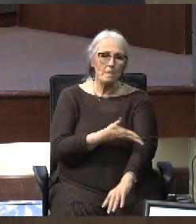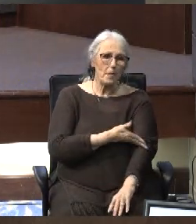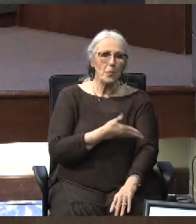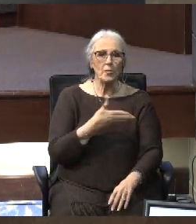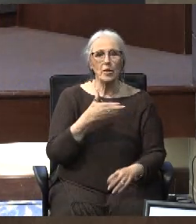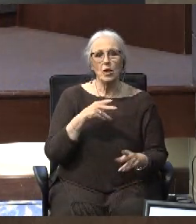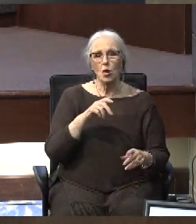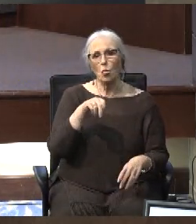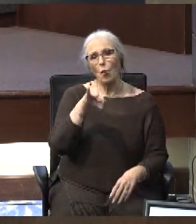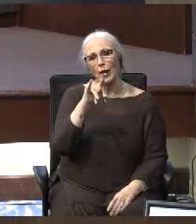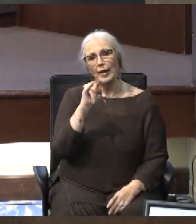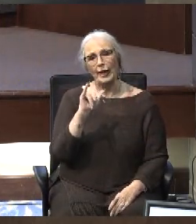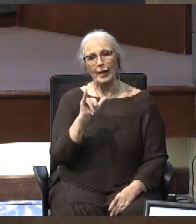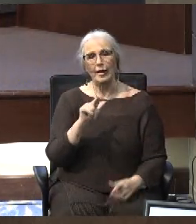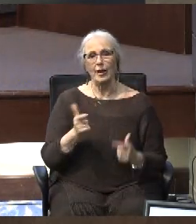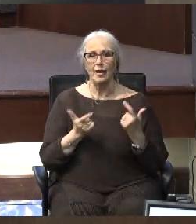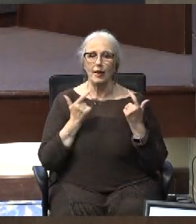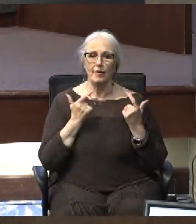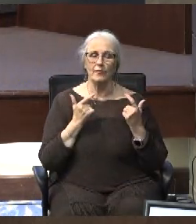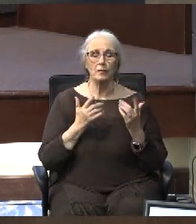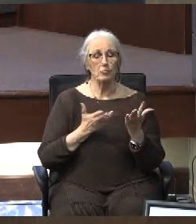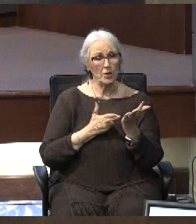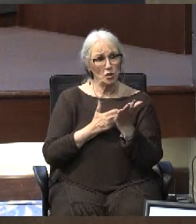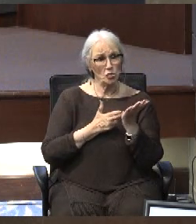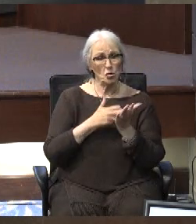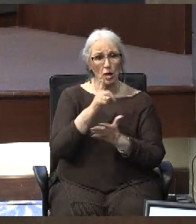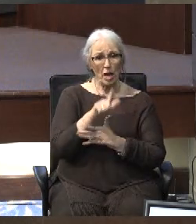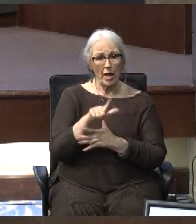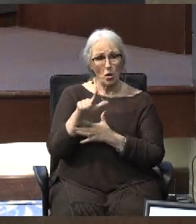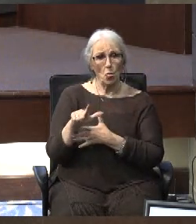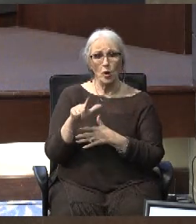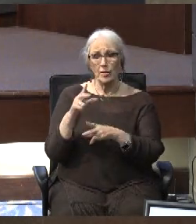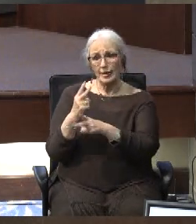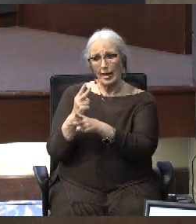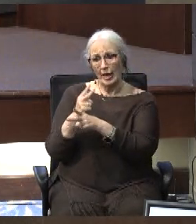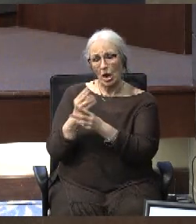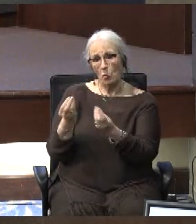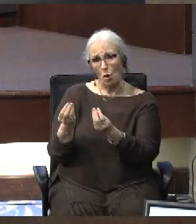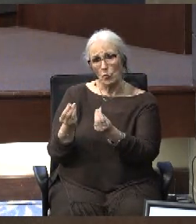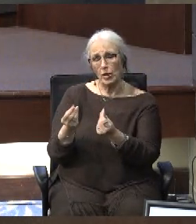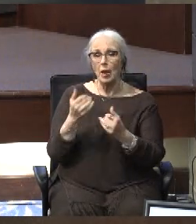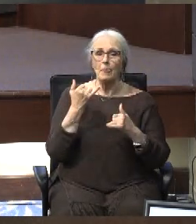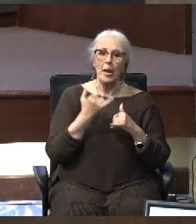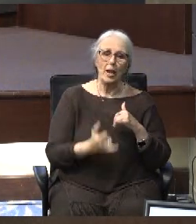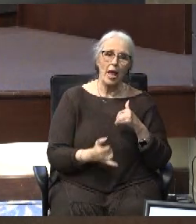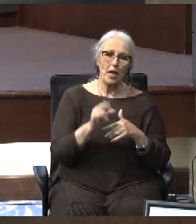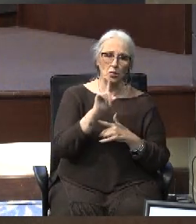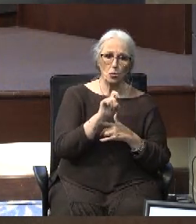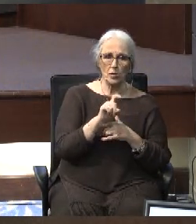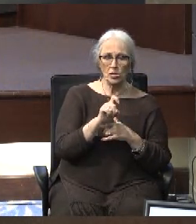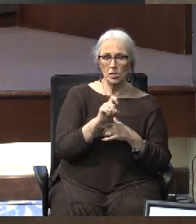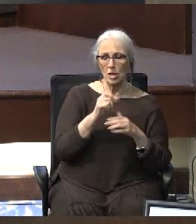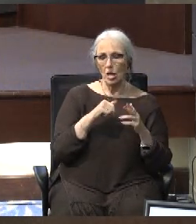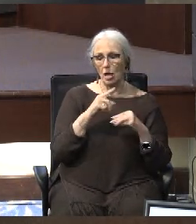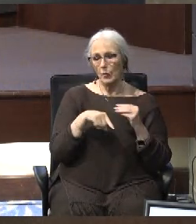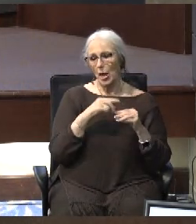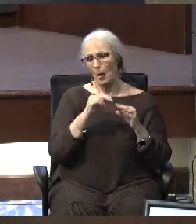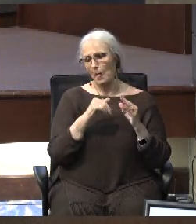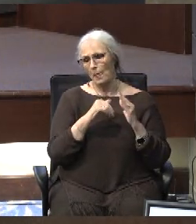that landlords and individuals themselves are taking care of their property. My last question is about the Building and